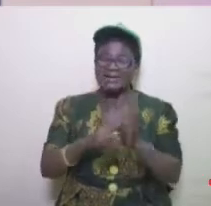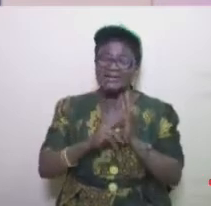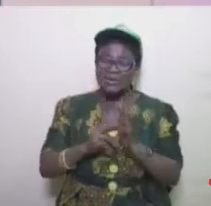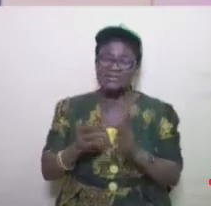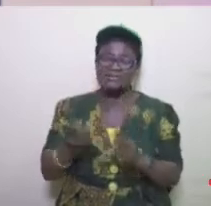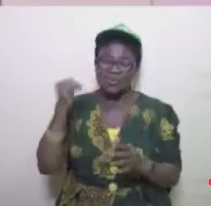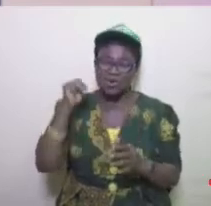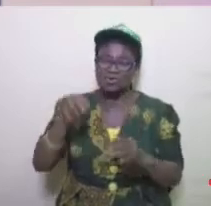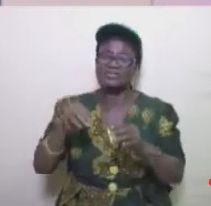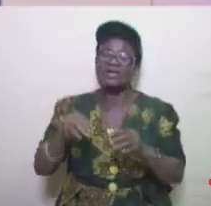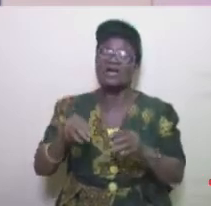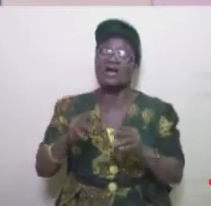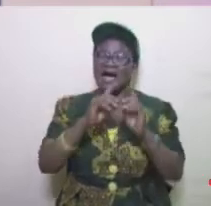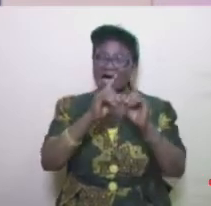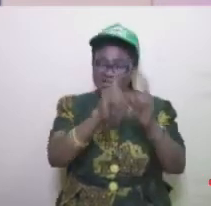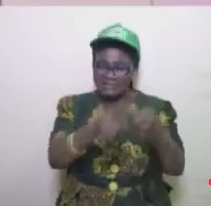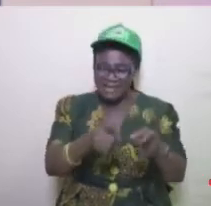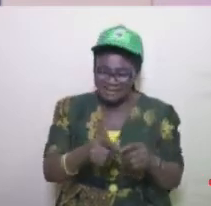granted.